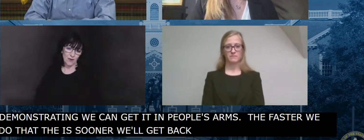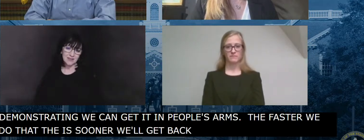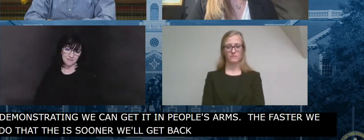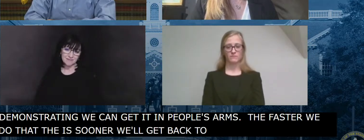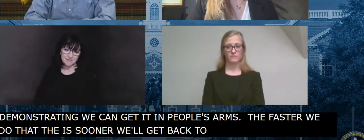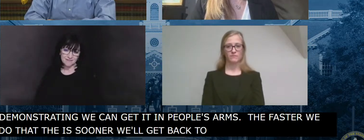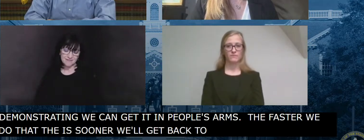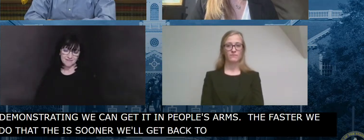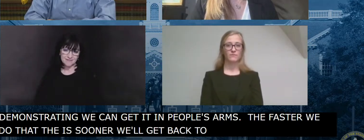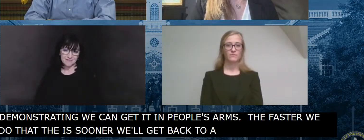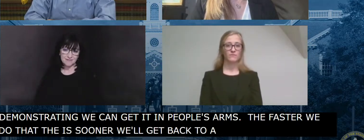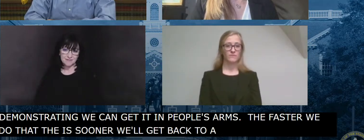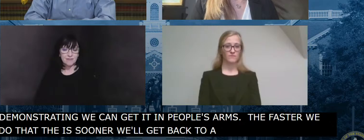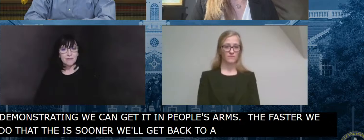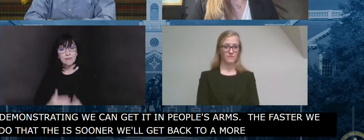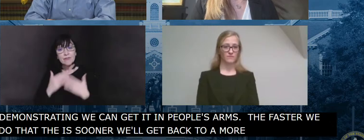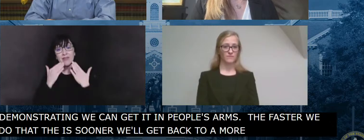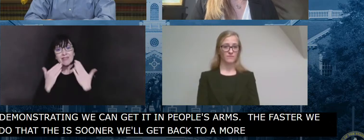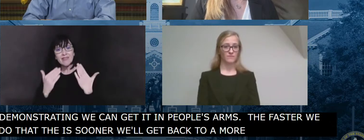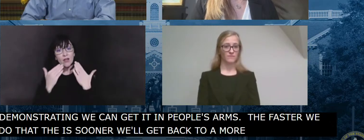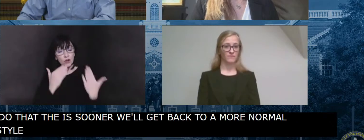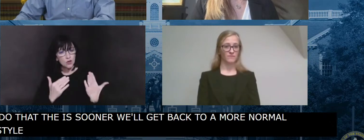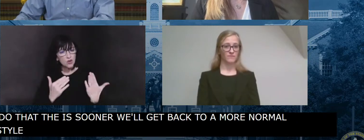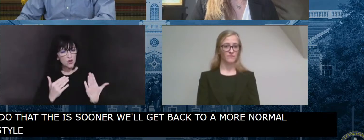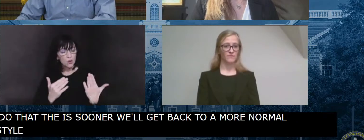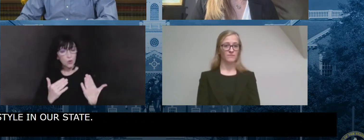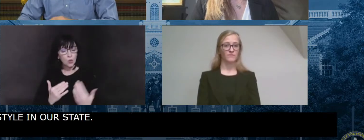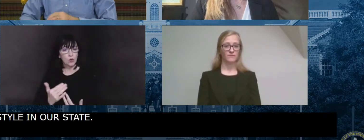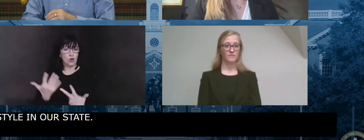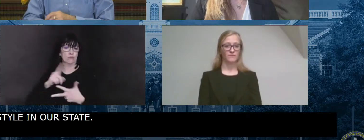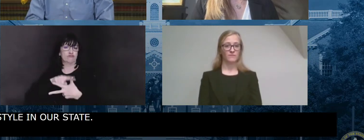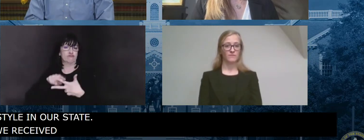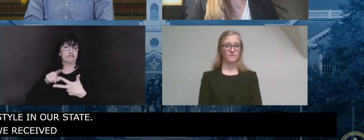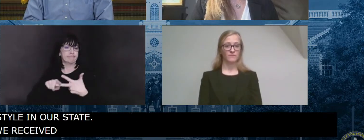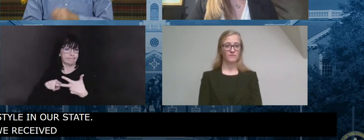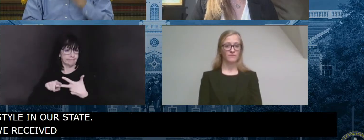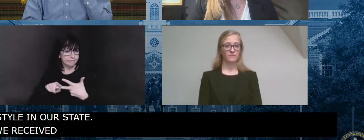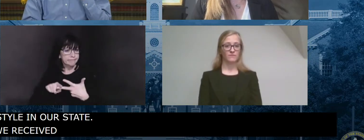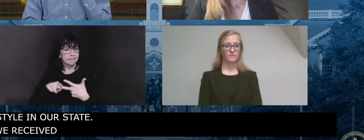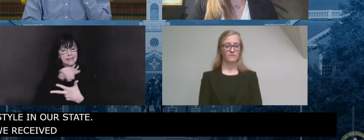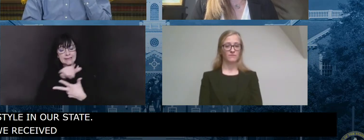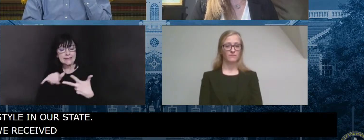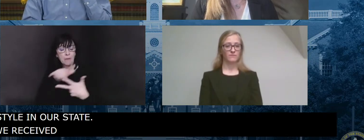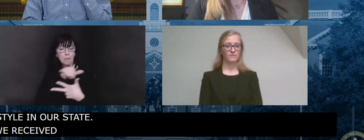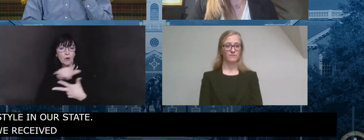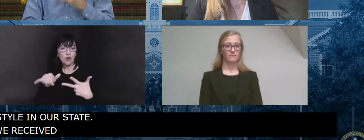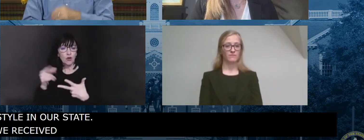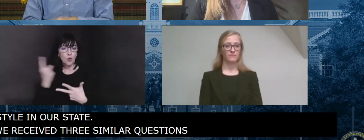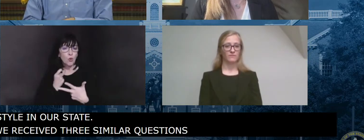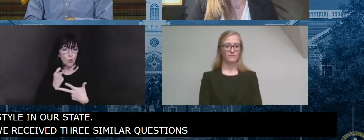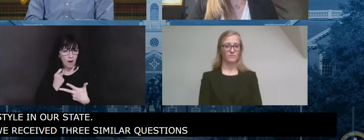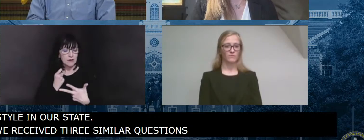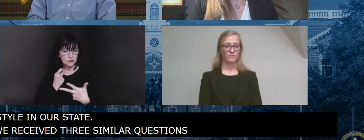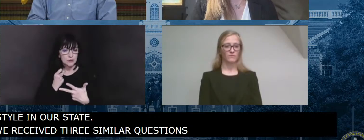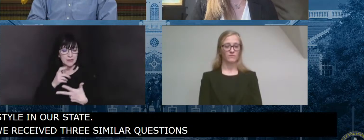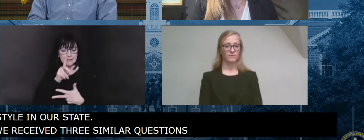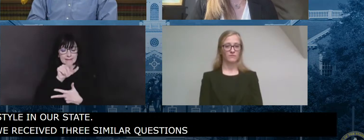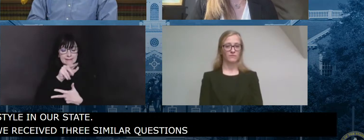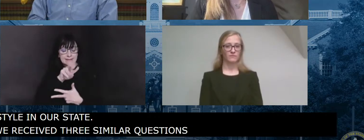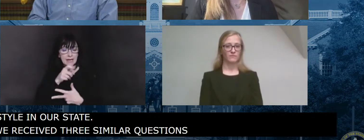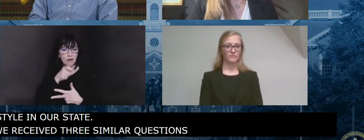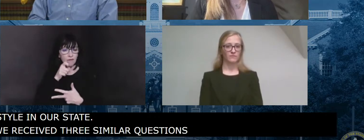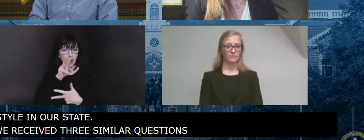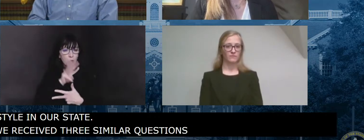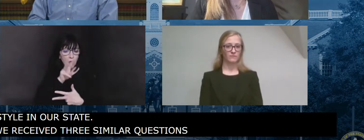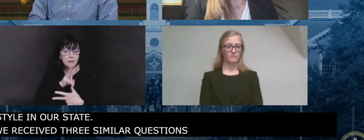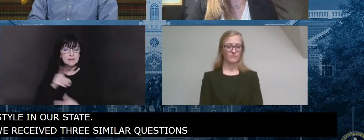Thank you. And we received 3 similar questions, the Governor. One from David Skillman from Wilmington. He says,